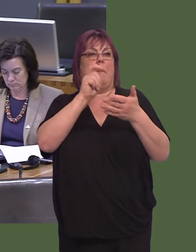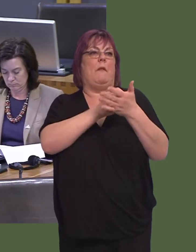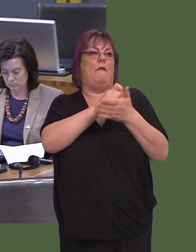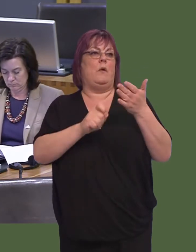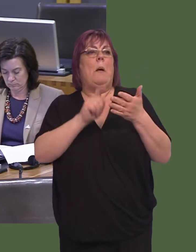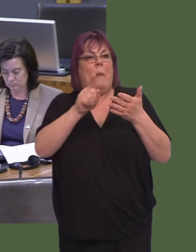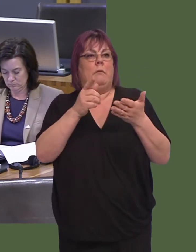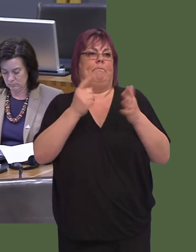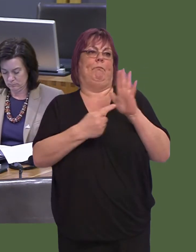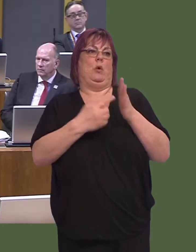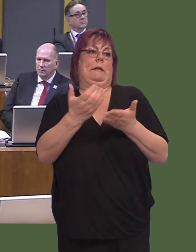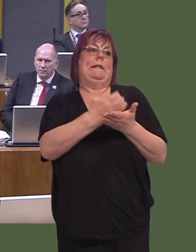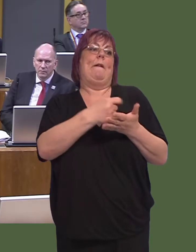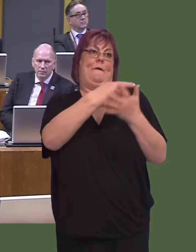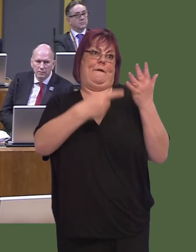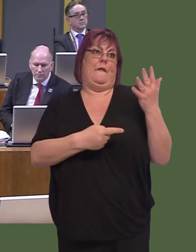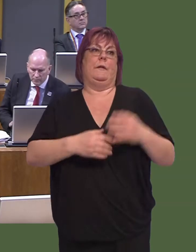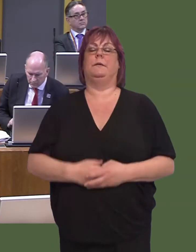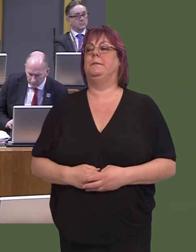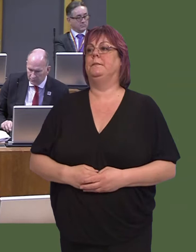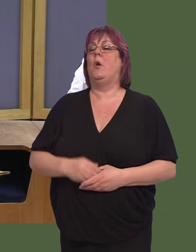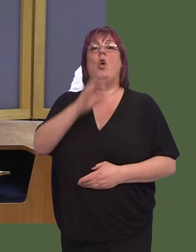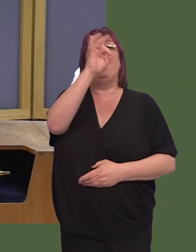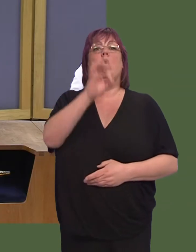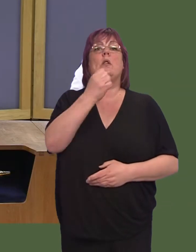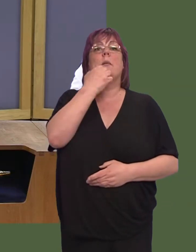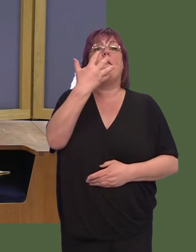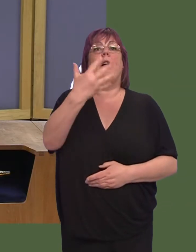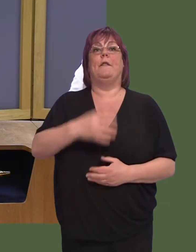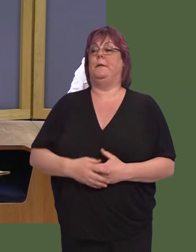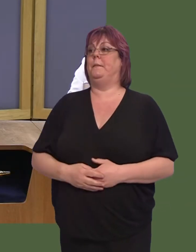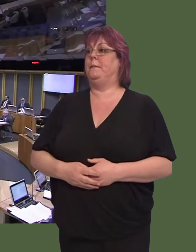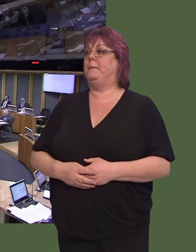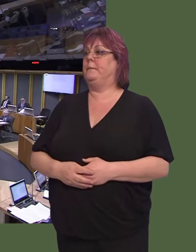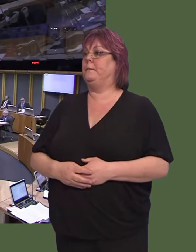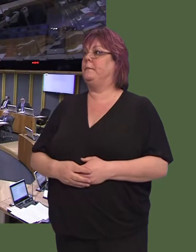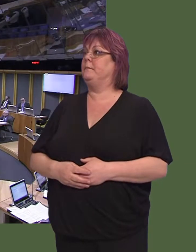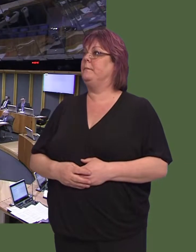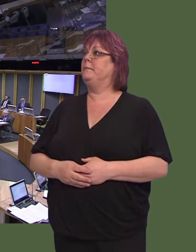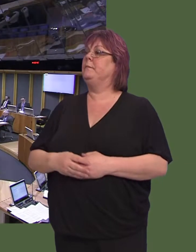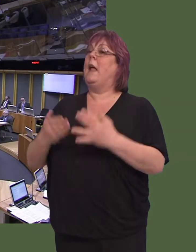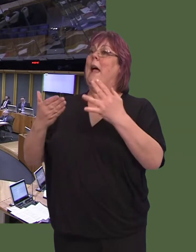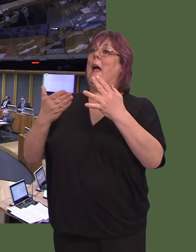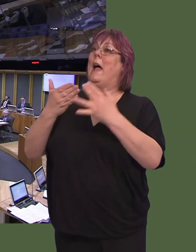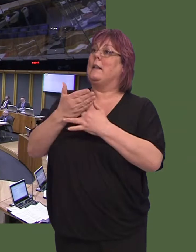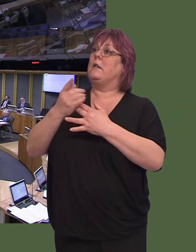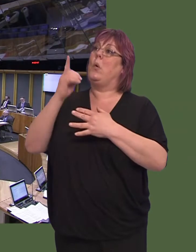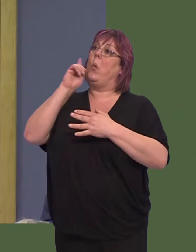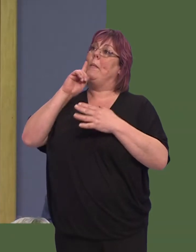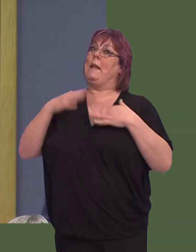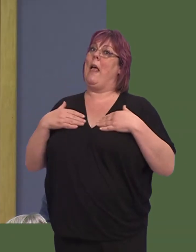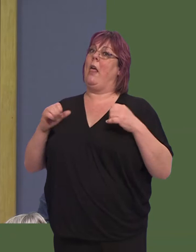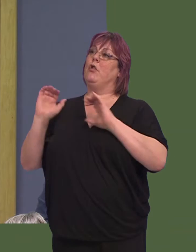those means are secure. Question 5, Question 5, Julie Morgan. Does the Welsh Government have to improve access to women's